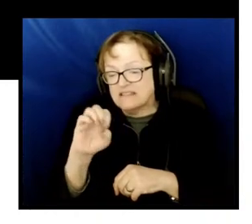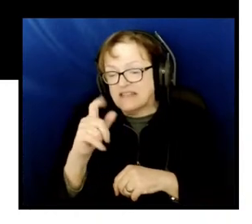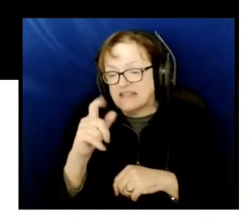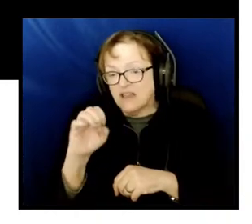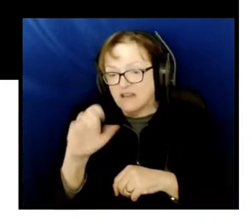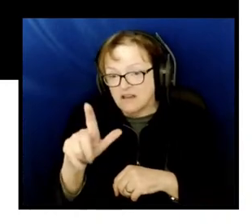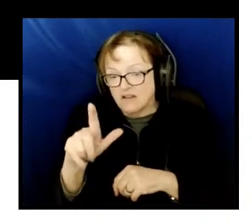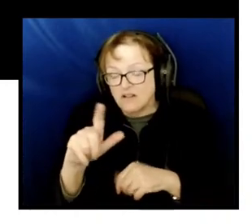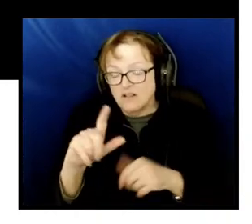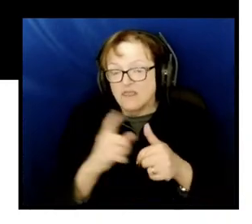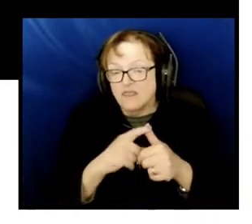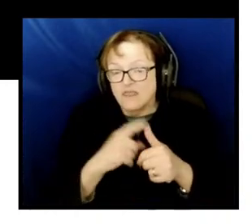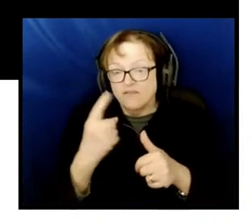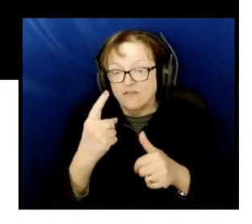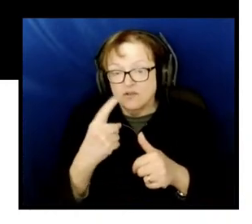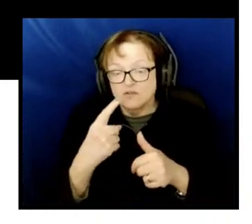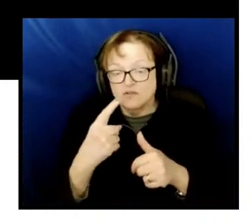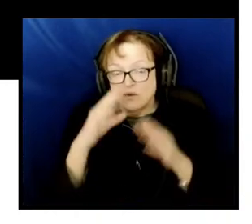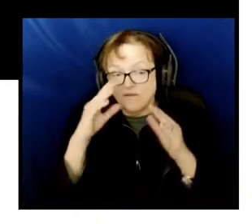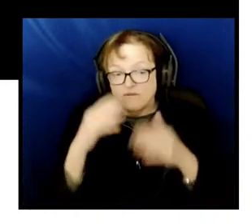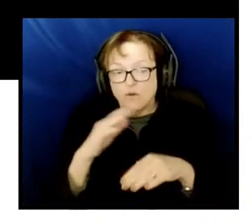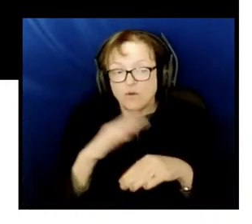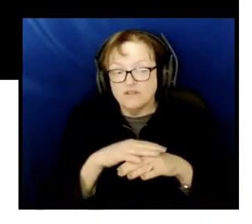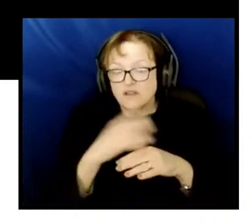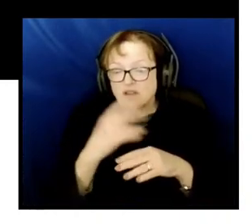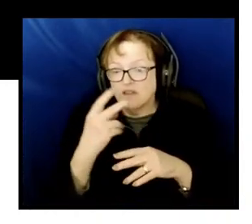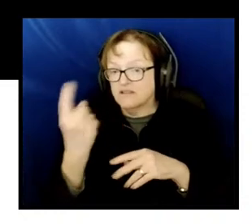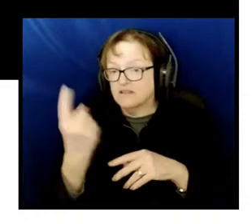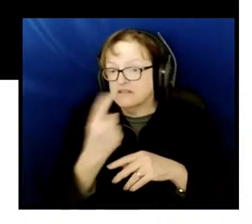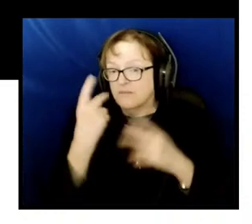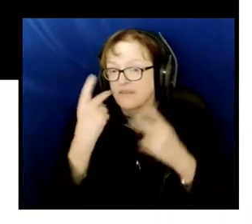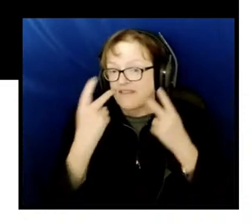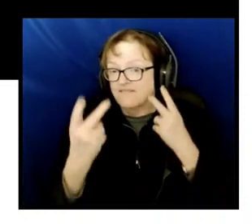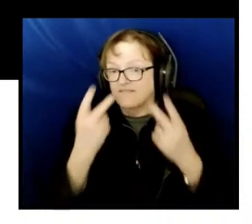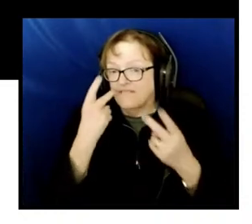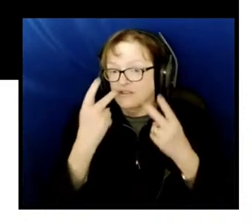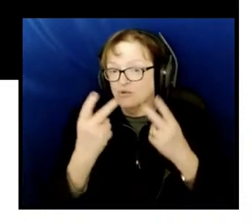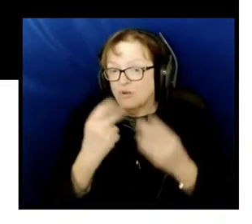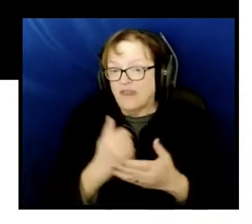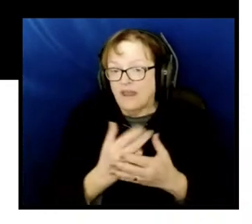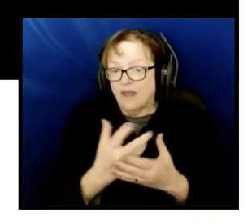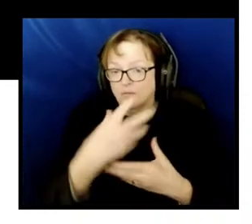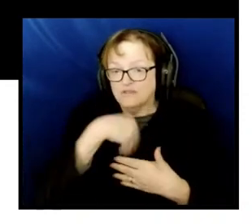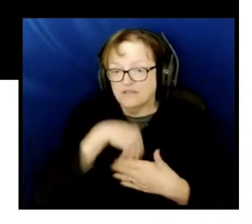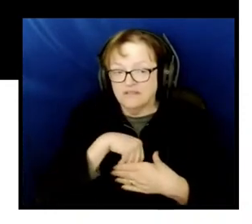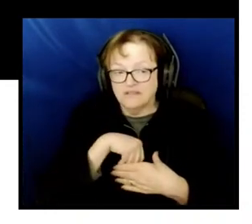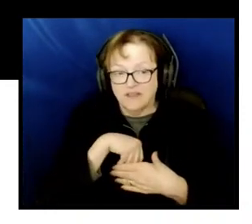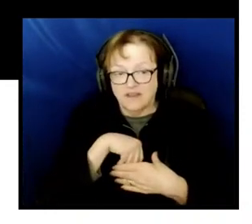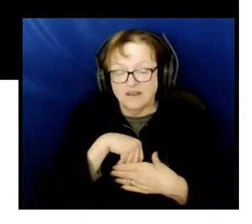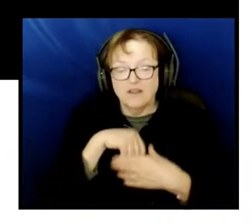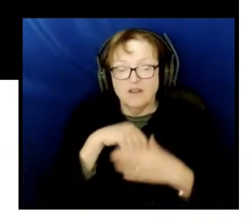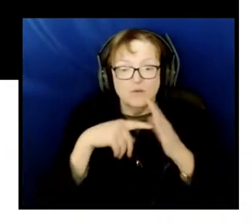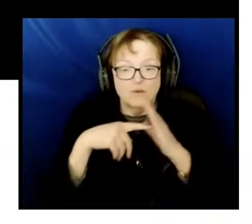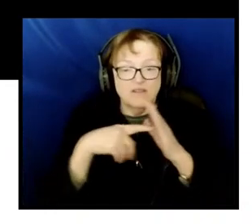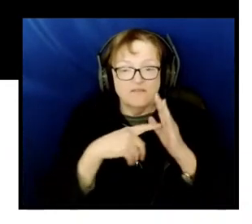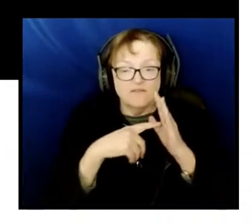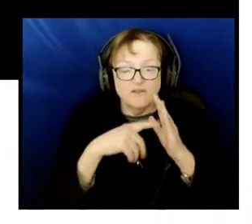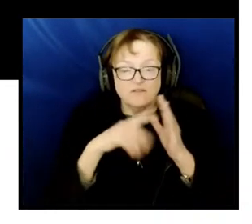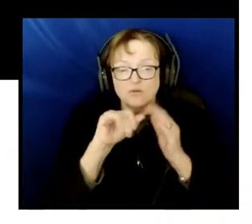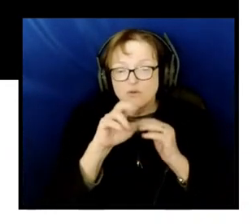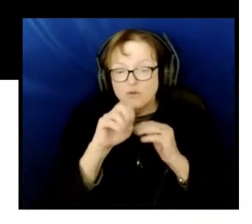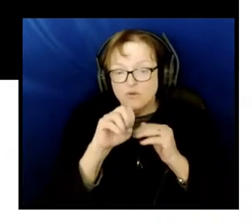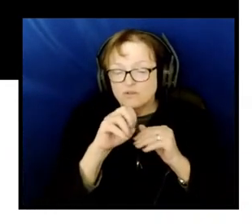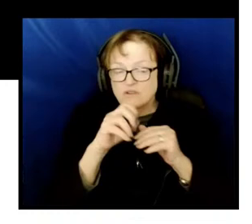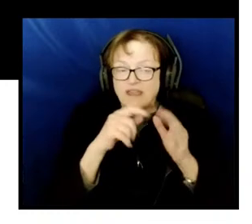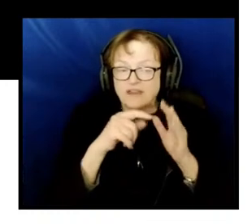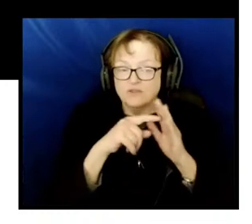based on focusing on something visual that can help you release anxiety. we follow some codes and you're supposed to play them with